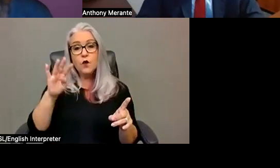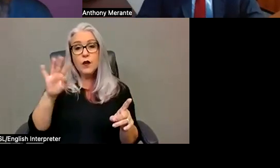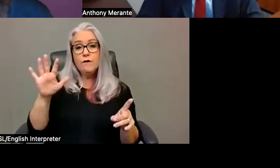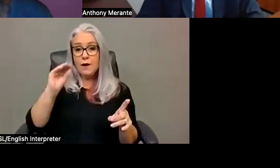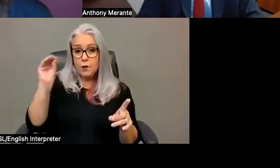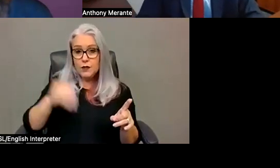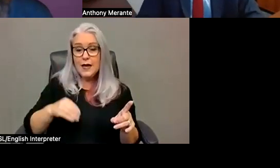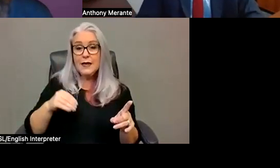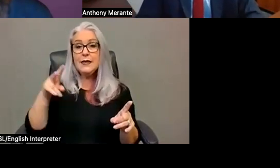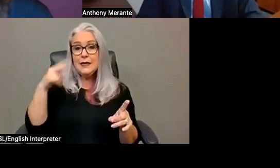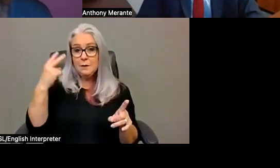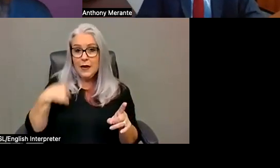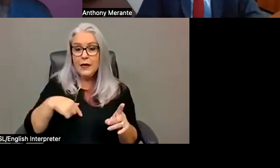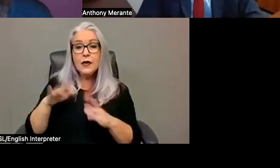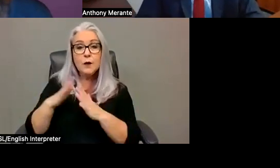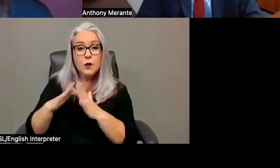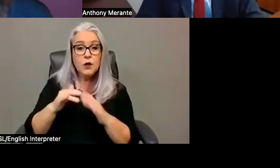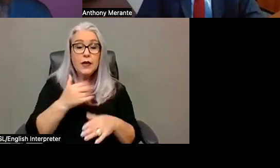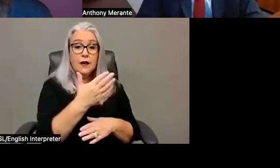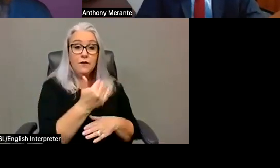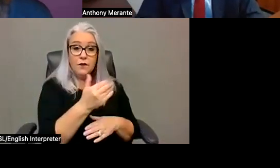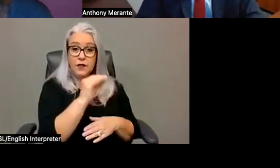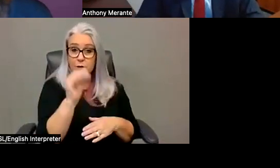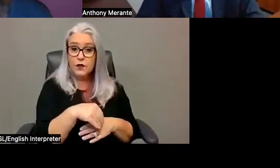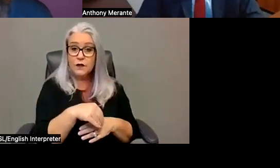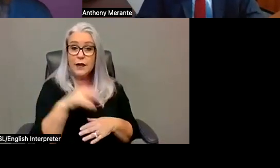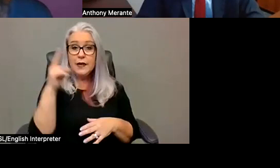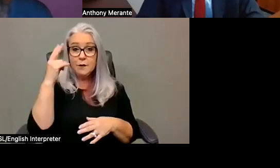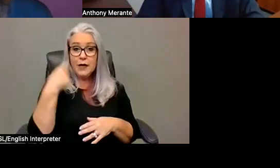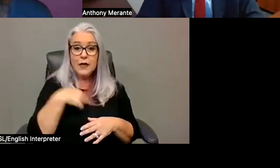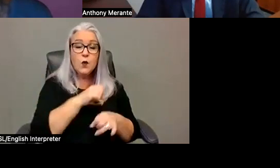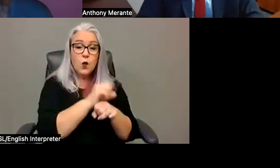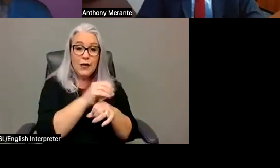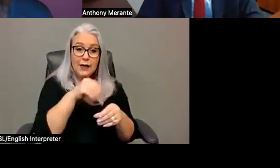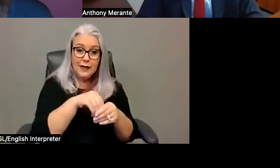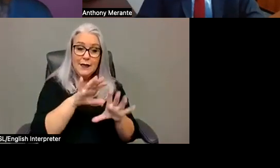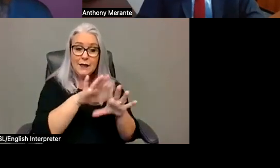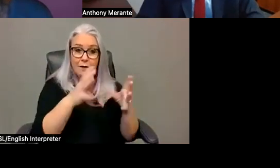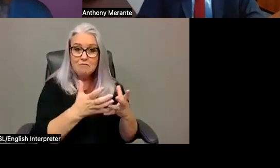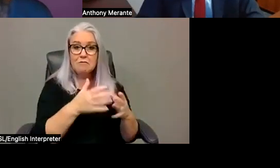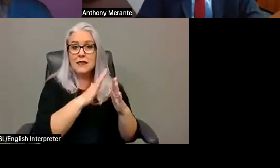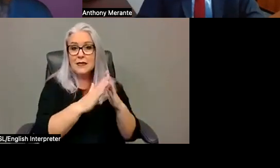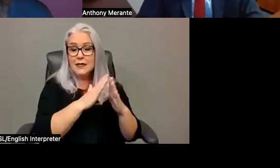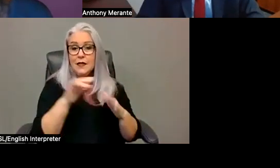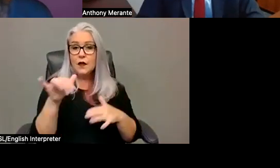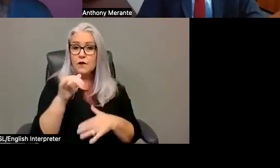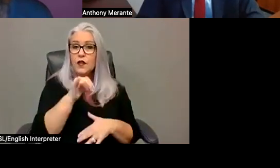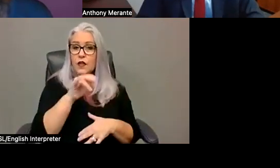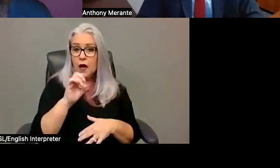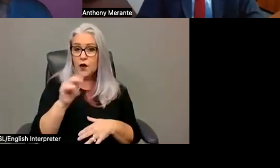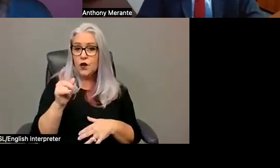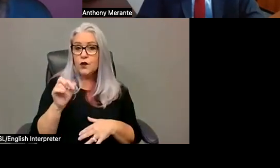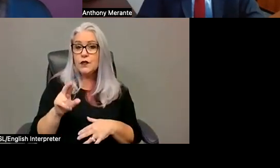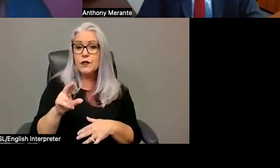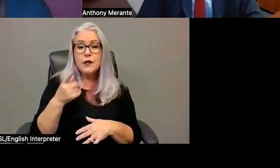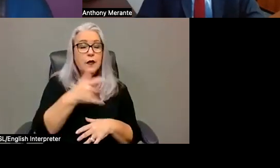Hispanic community, and we have 15% of Hispanics working within the city of Yonkers. Do they deserve a fair share? Absolutely. They're not